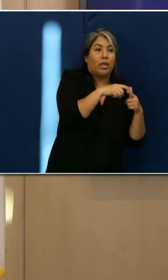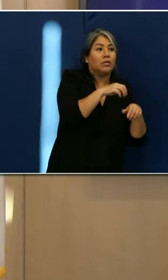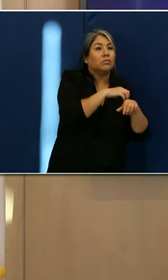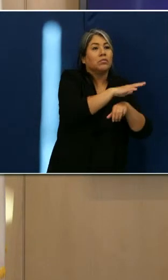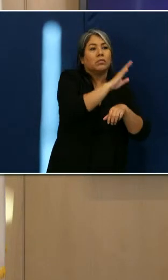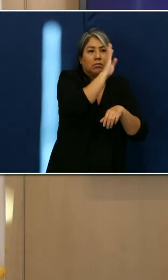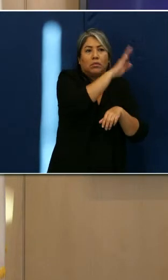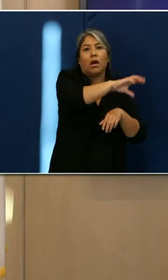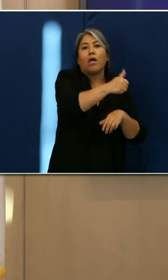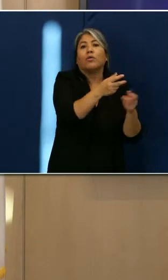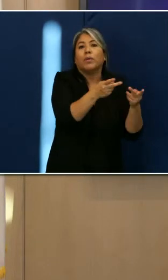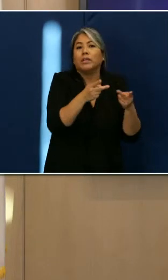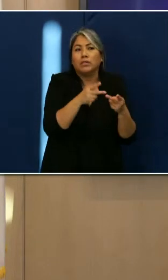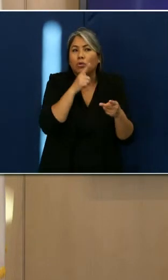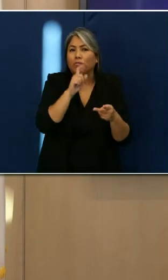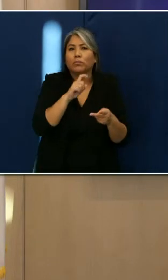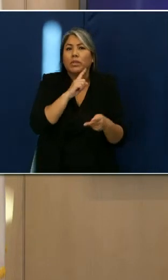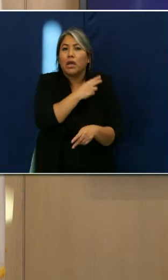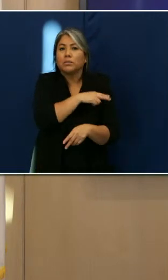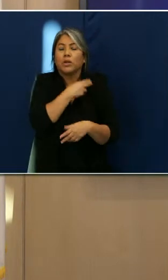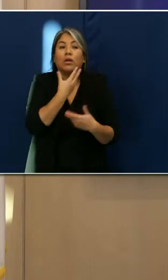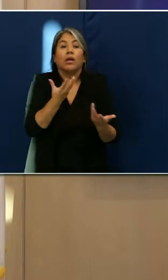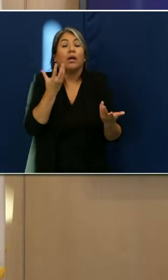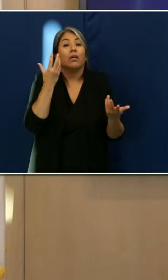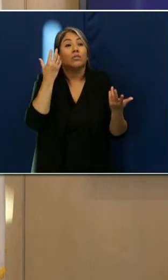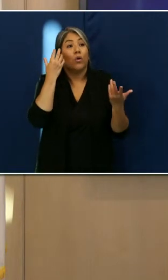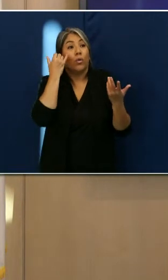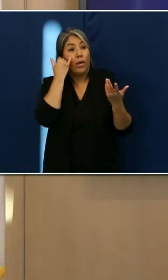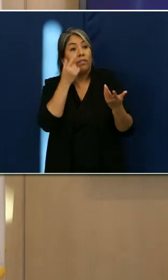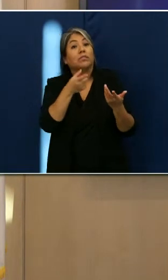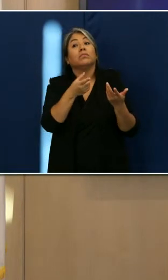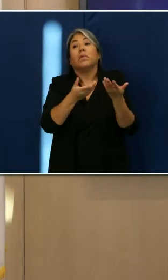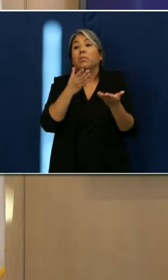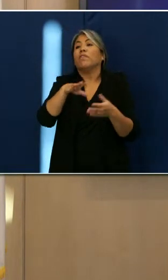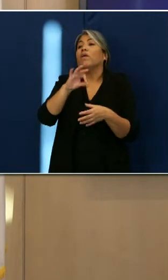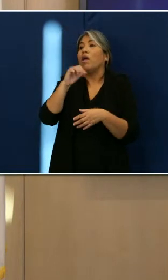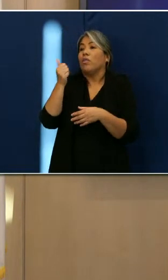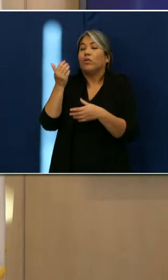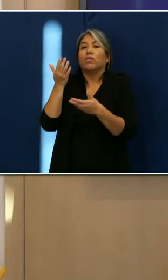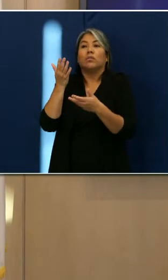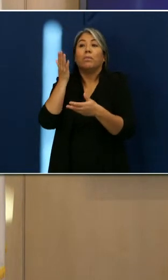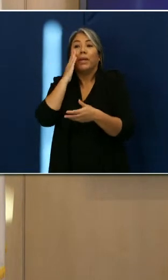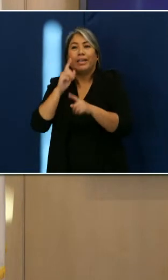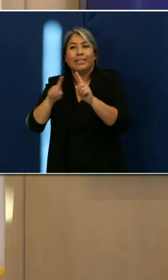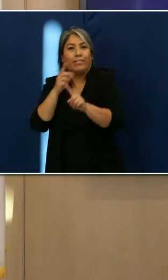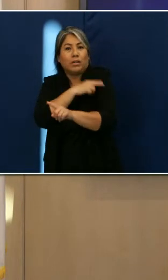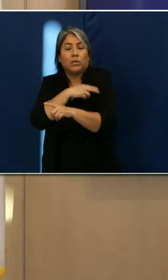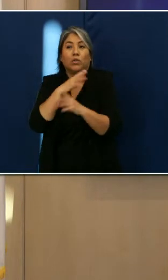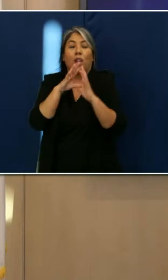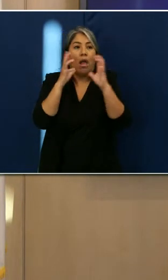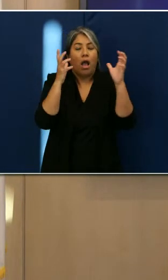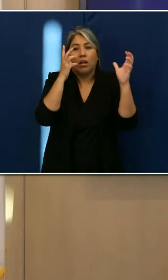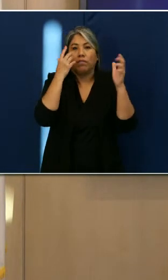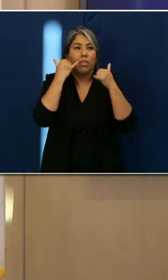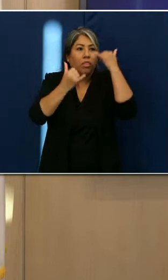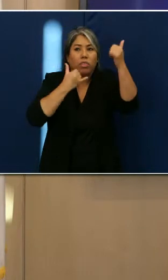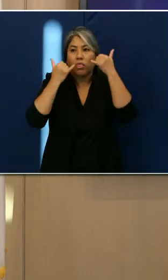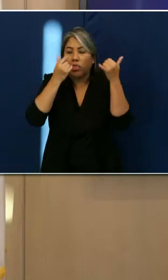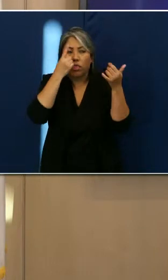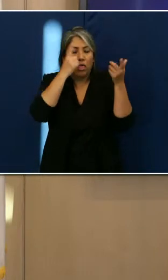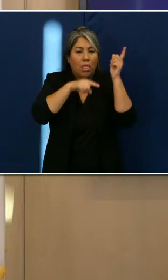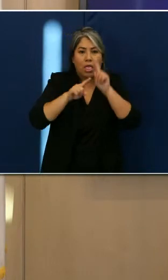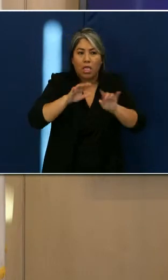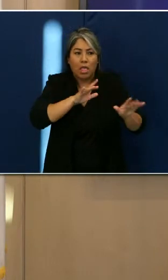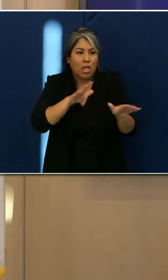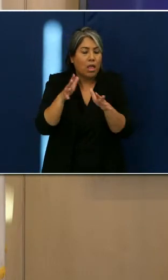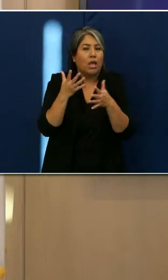places, or if they're in the ED, then finding a bed in another hospital. And that's a lot of coordination and effort